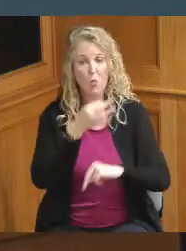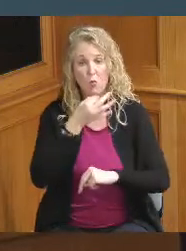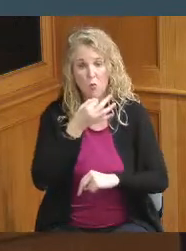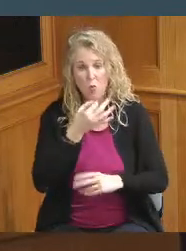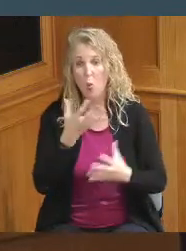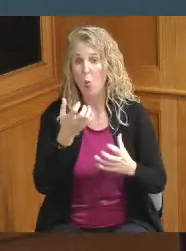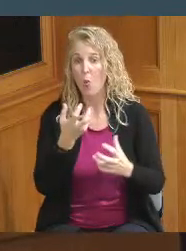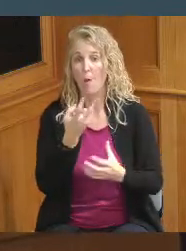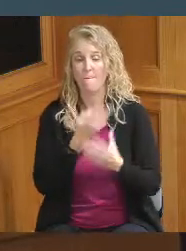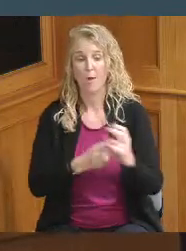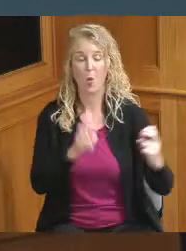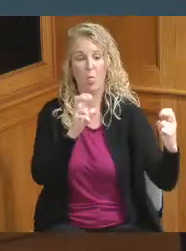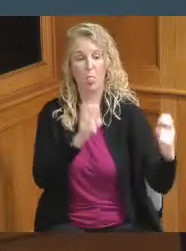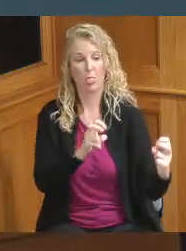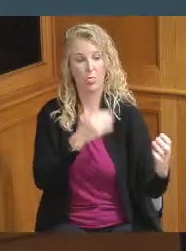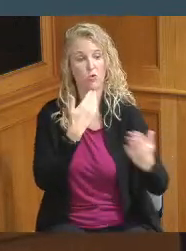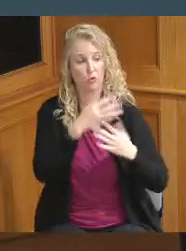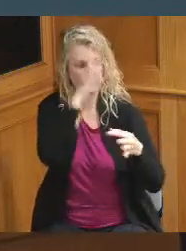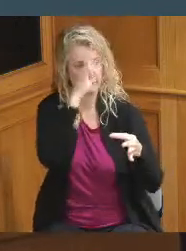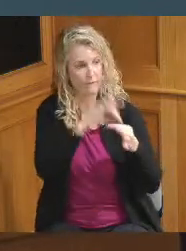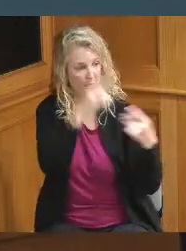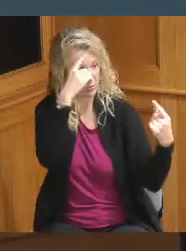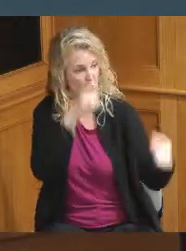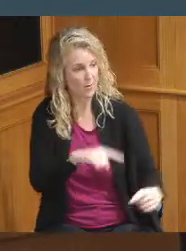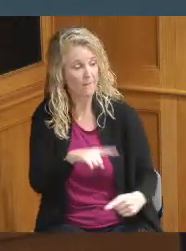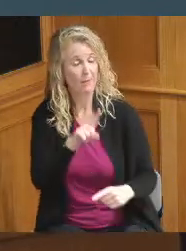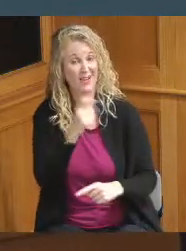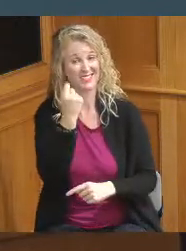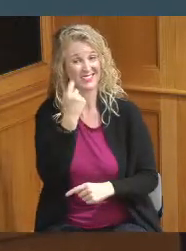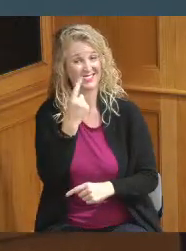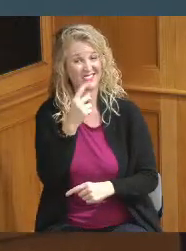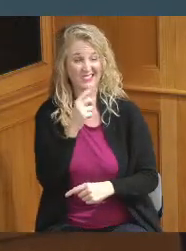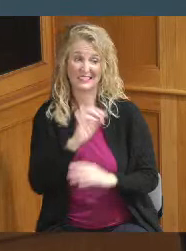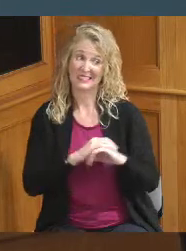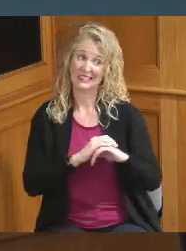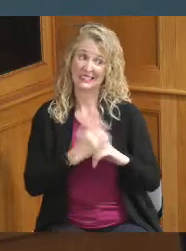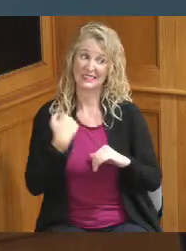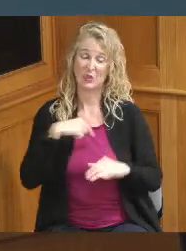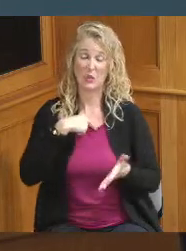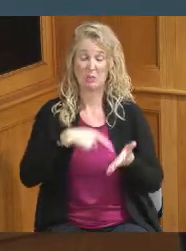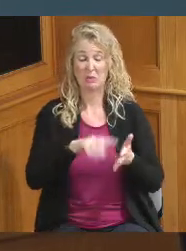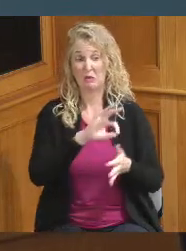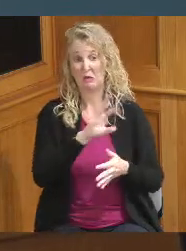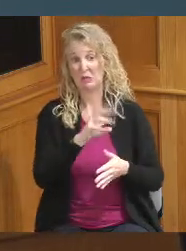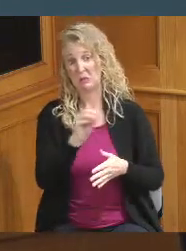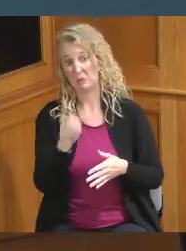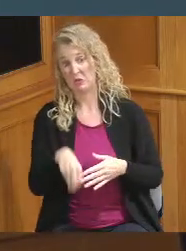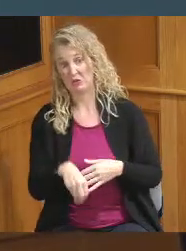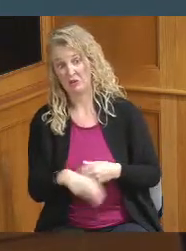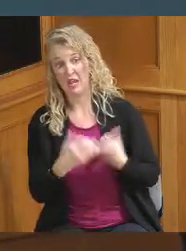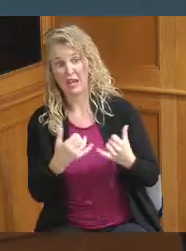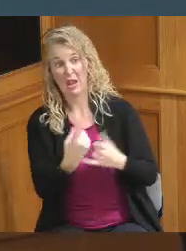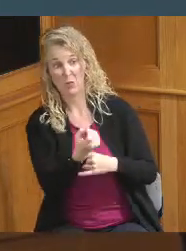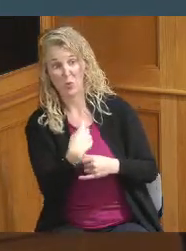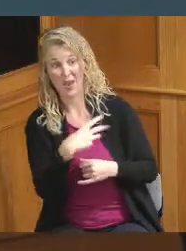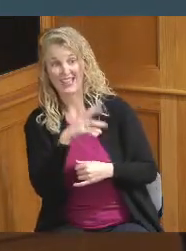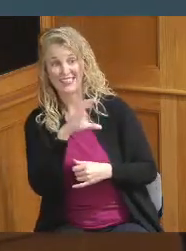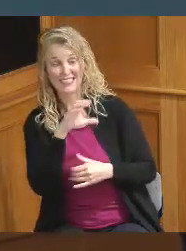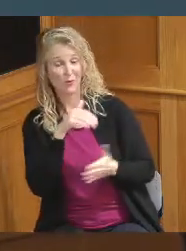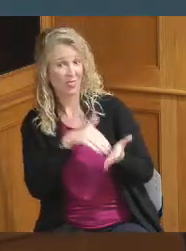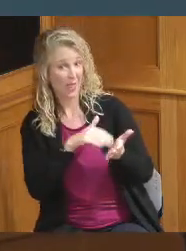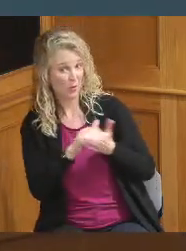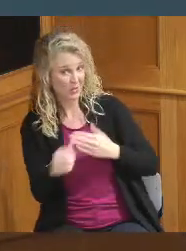go to the table in good faith, but, you know, we paying 96%, then this is